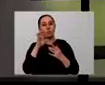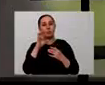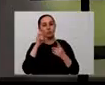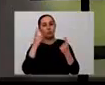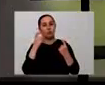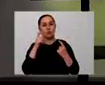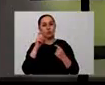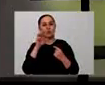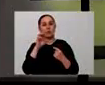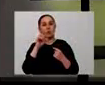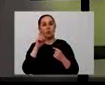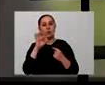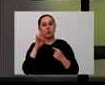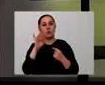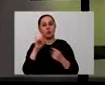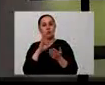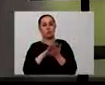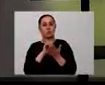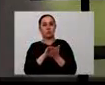yuritila boshladi.